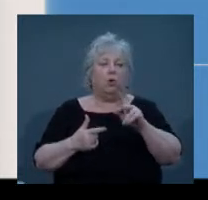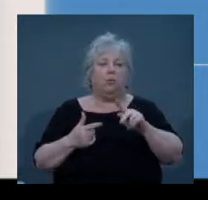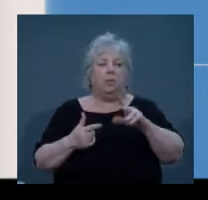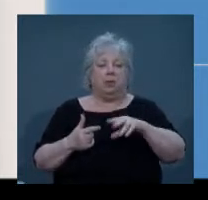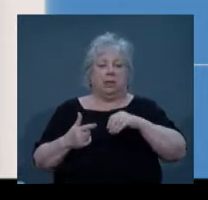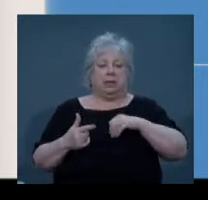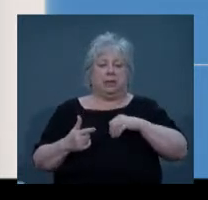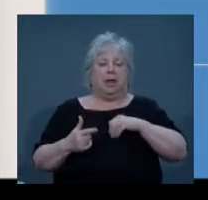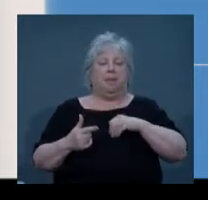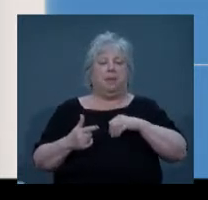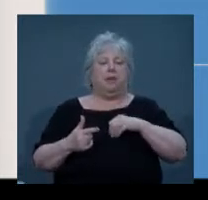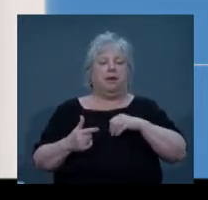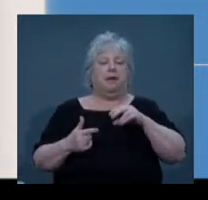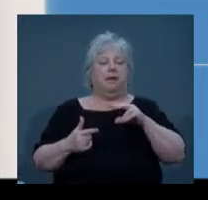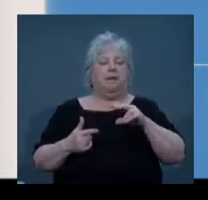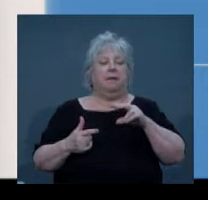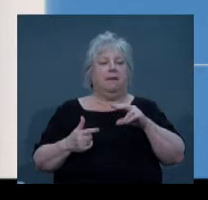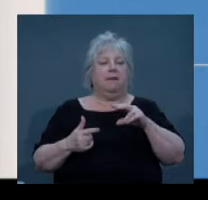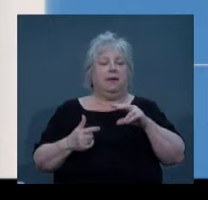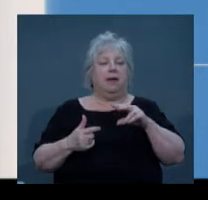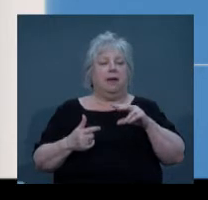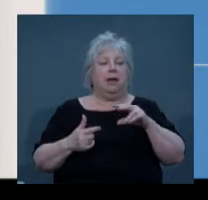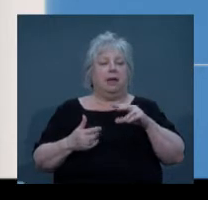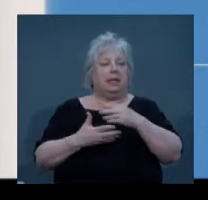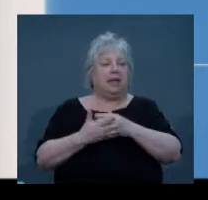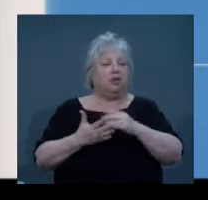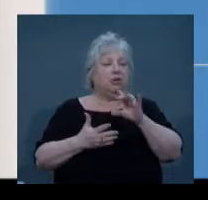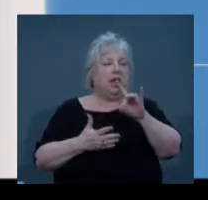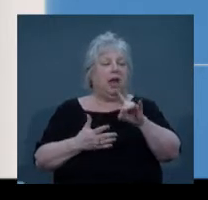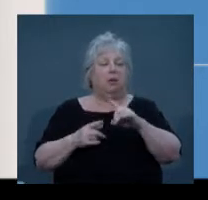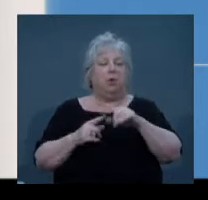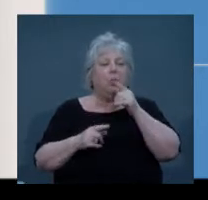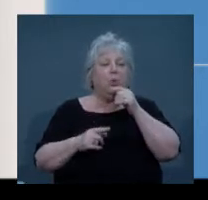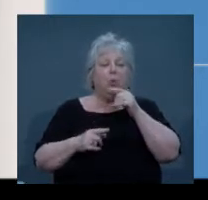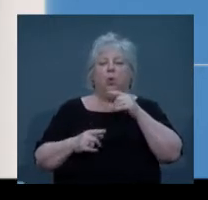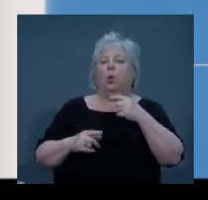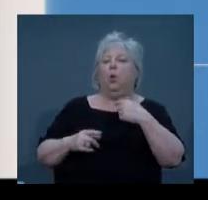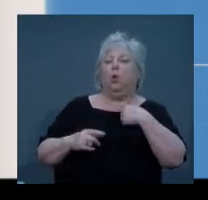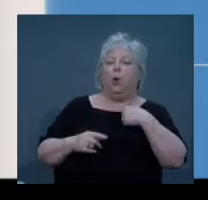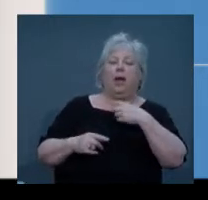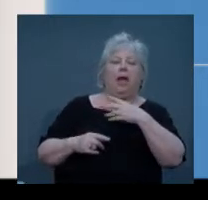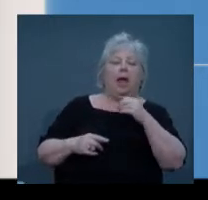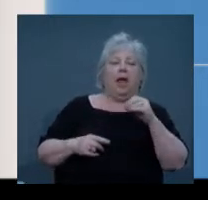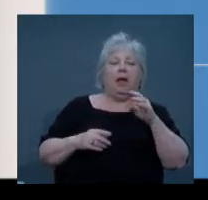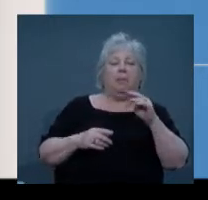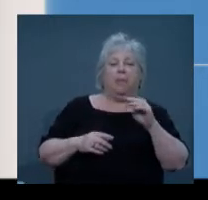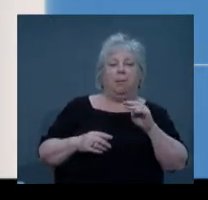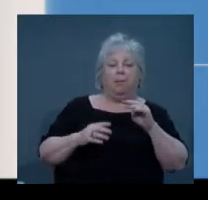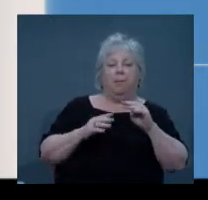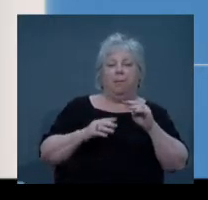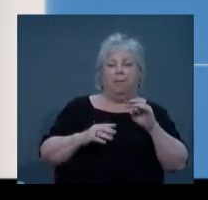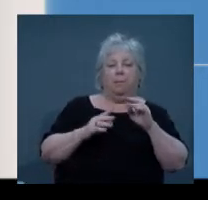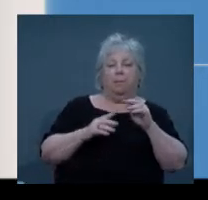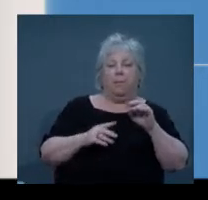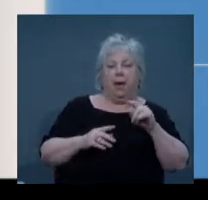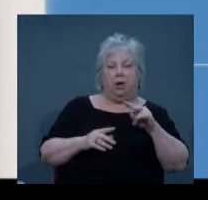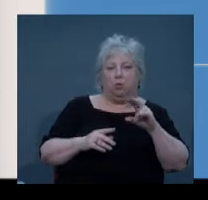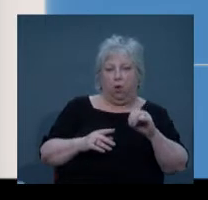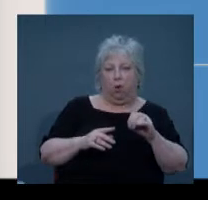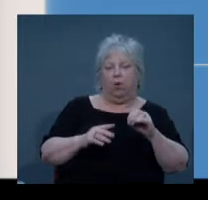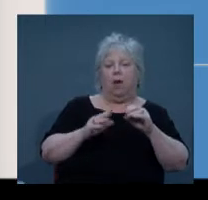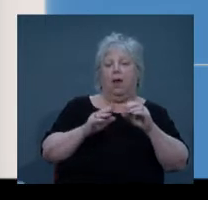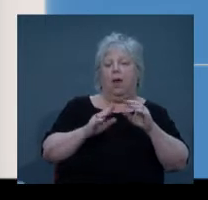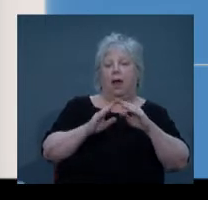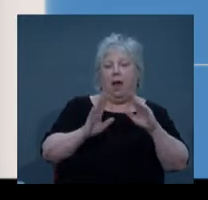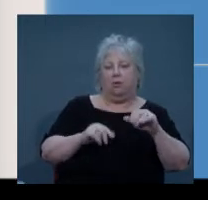Who inspects that? They do, and us. Both Metropolitan Housing Alliance has inspected, and the City of Little Rock would